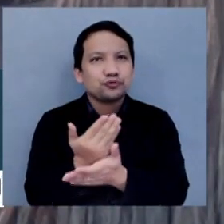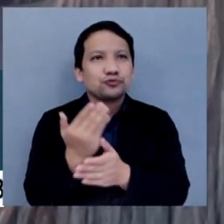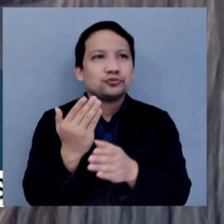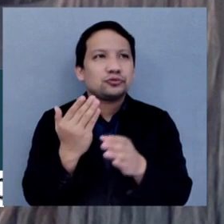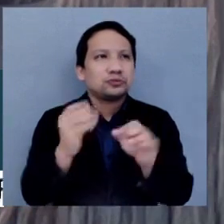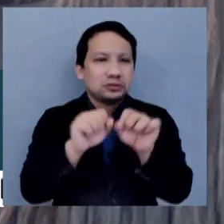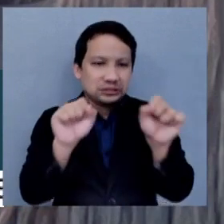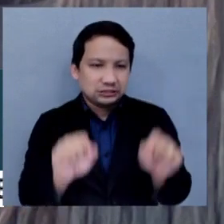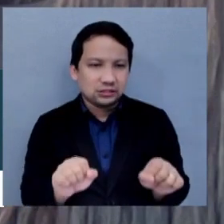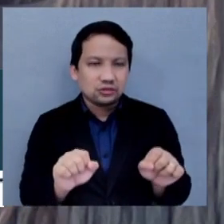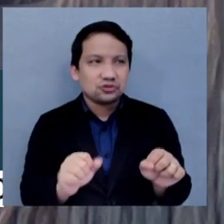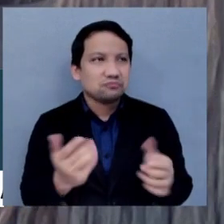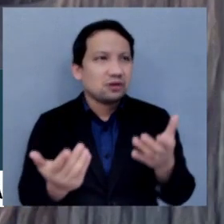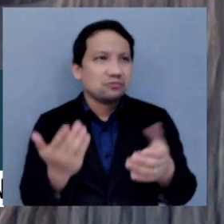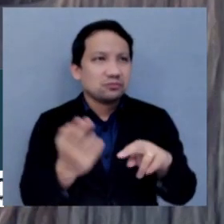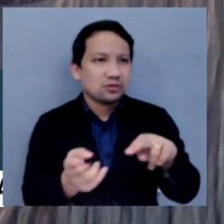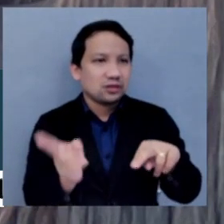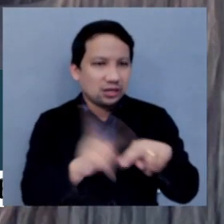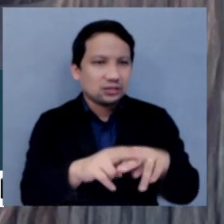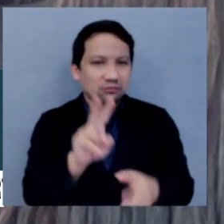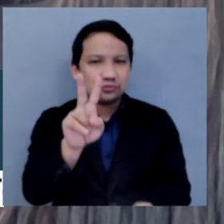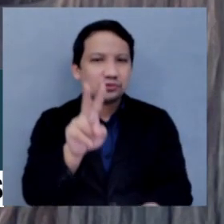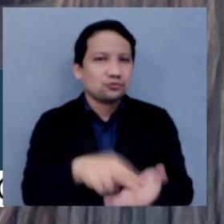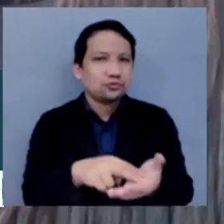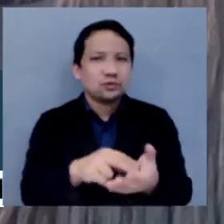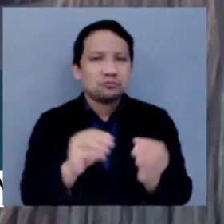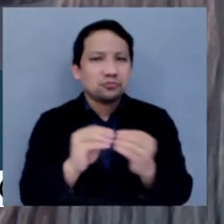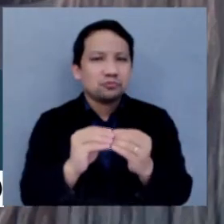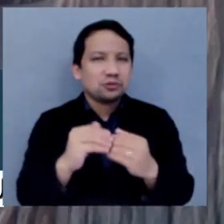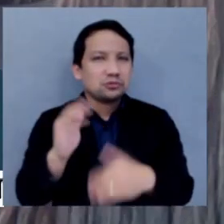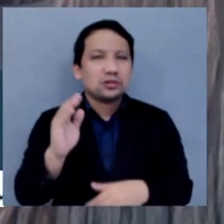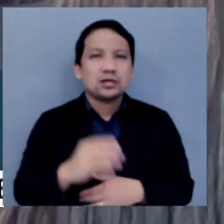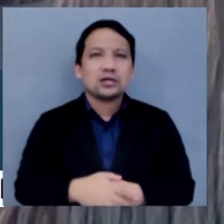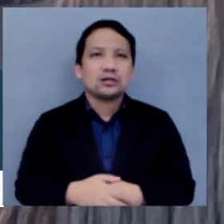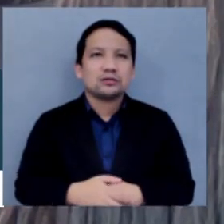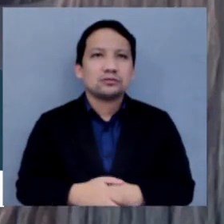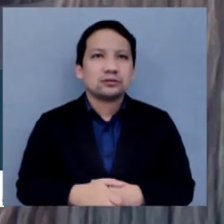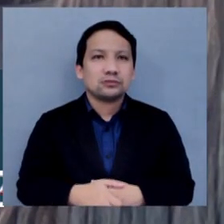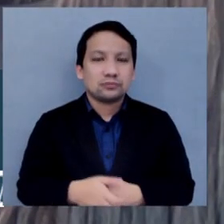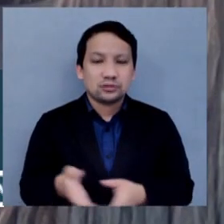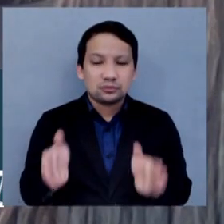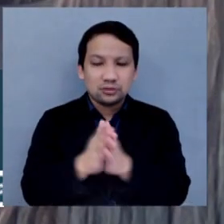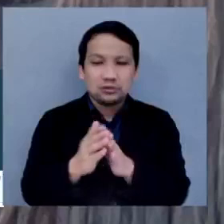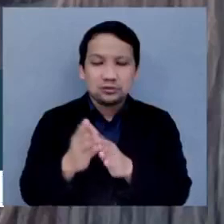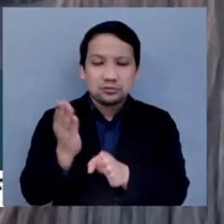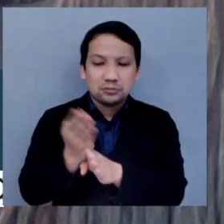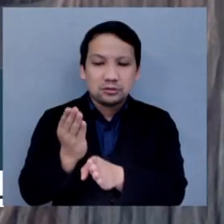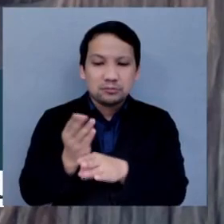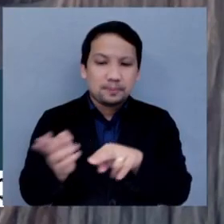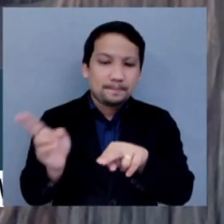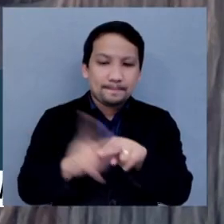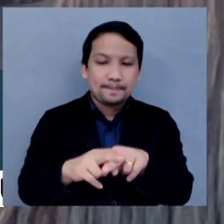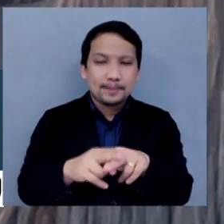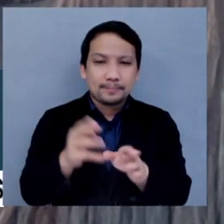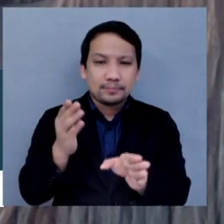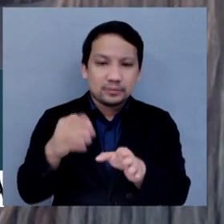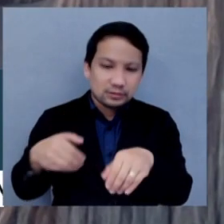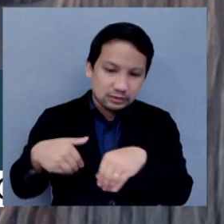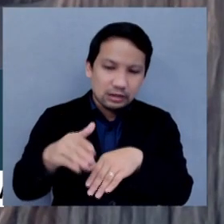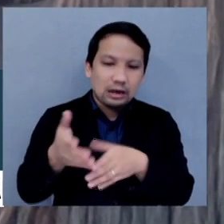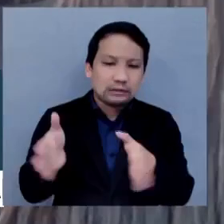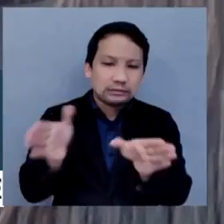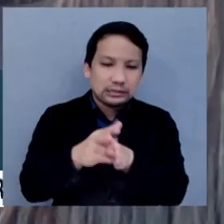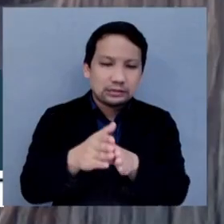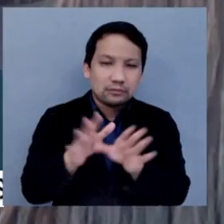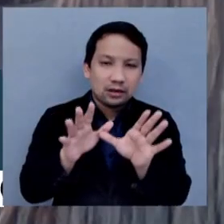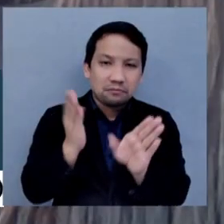around 2,000 more passengers. That's why they are asking the bus concessionaires to add more buses to the line. Currently, they